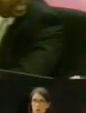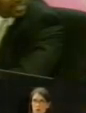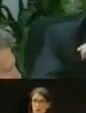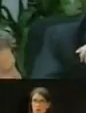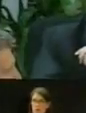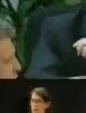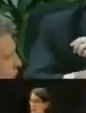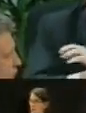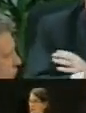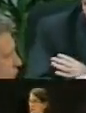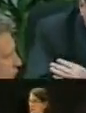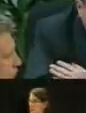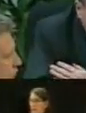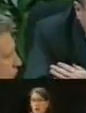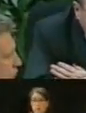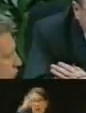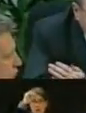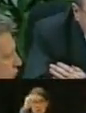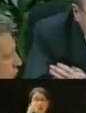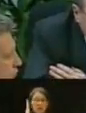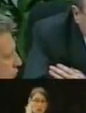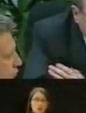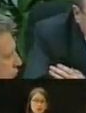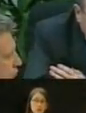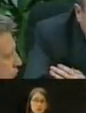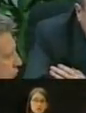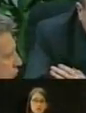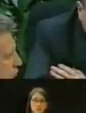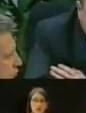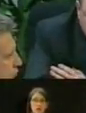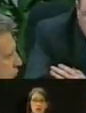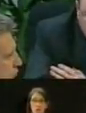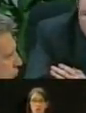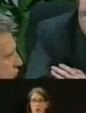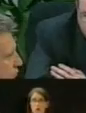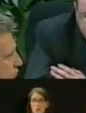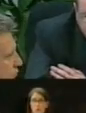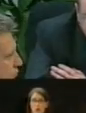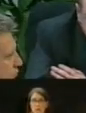In my opinion, it would if it were passed by this body.